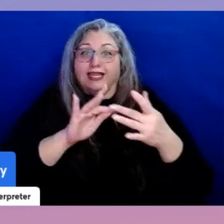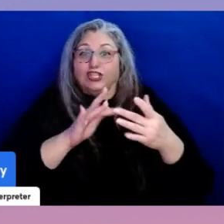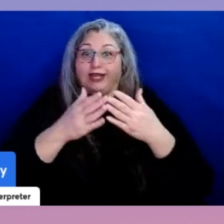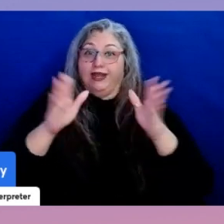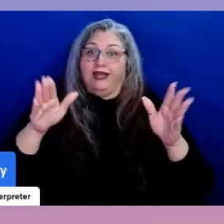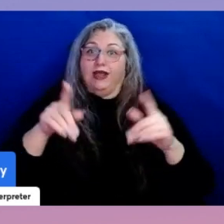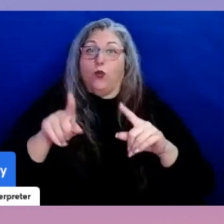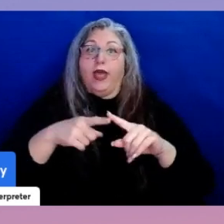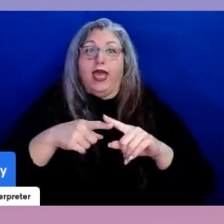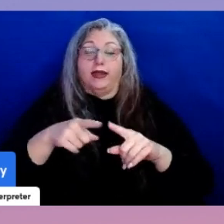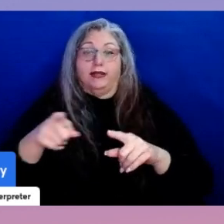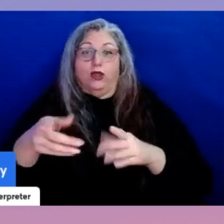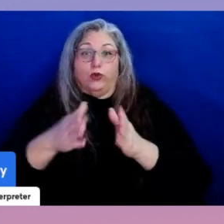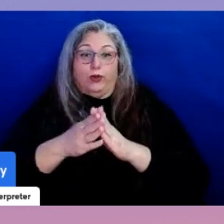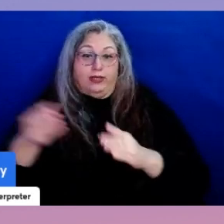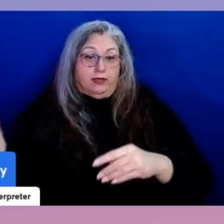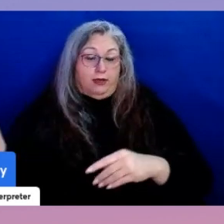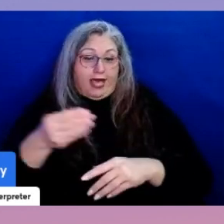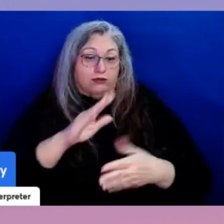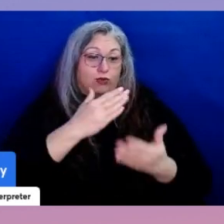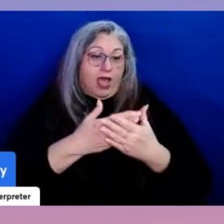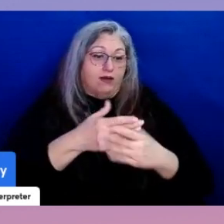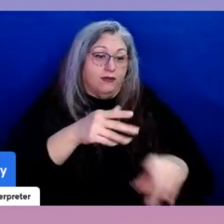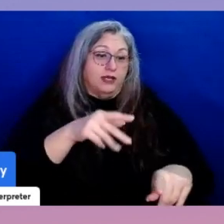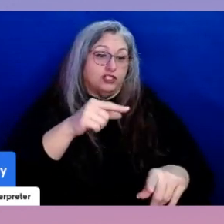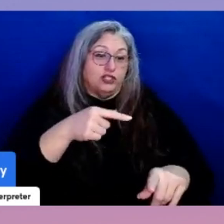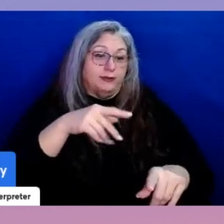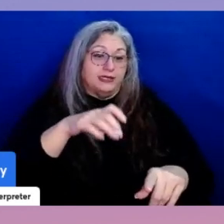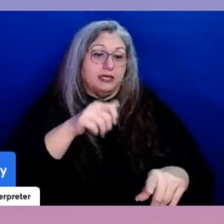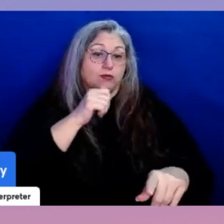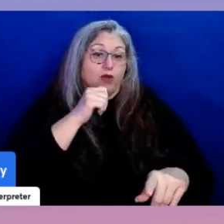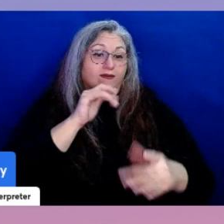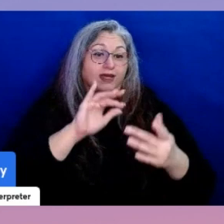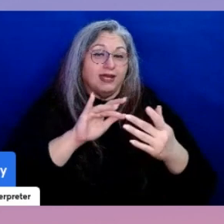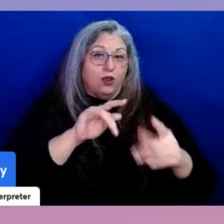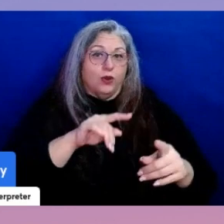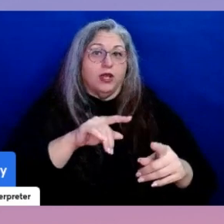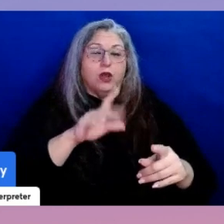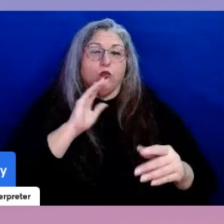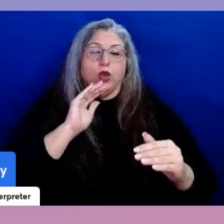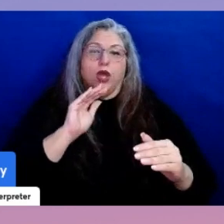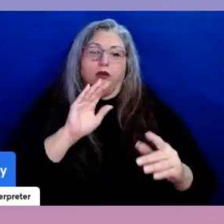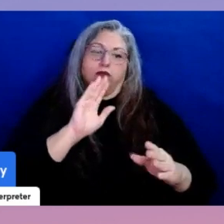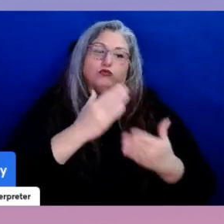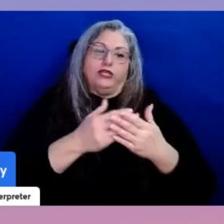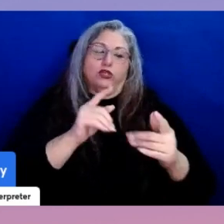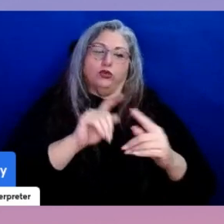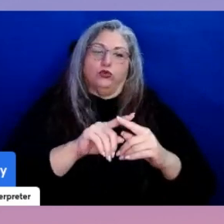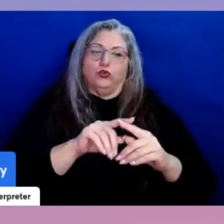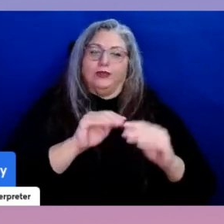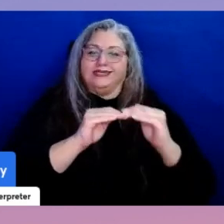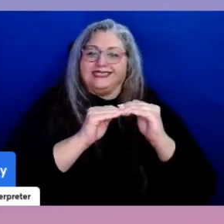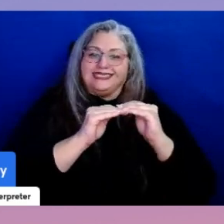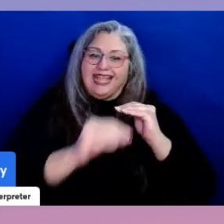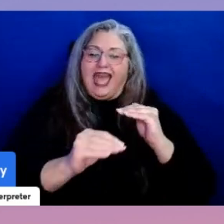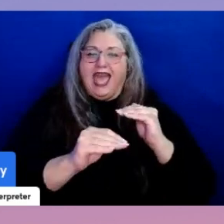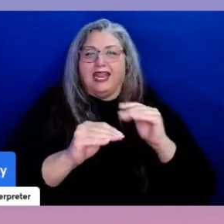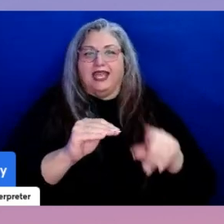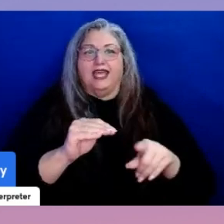reaches GCP's private network, we reach a static IP address for the primary GCP Cloud SQL